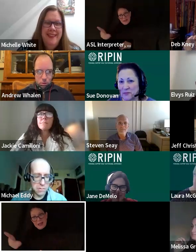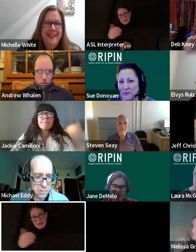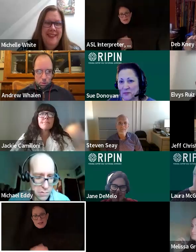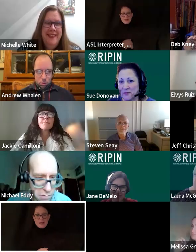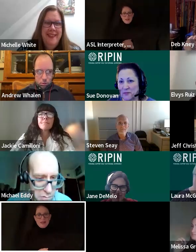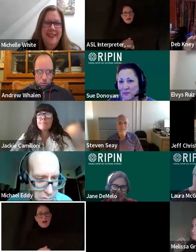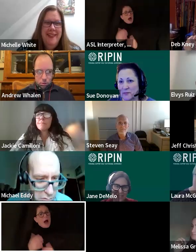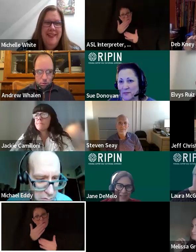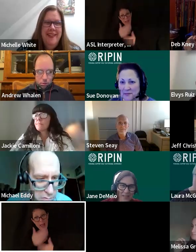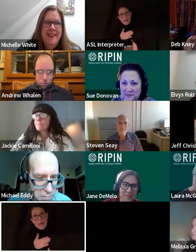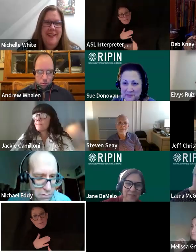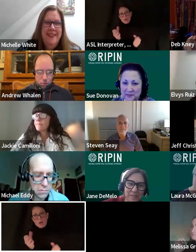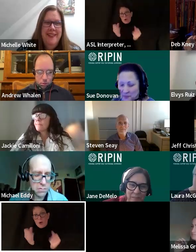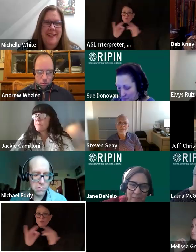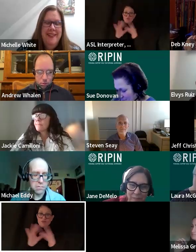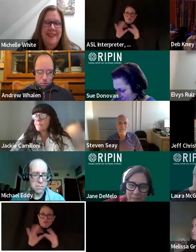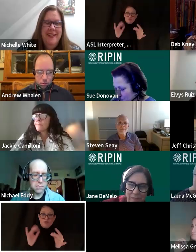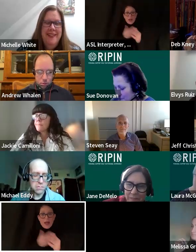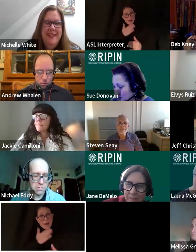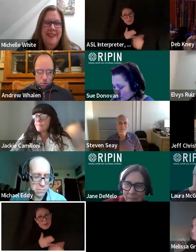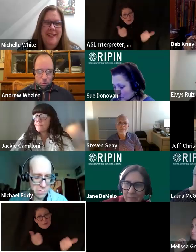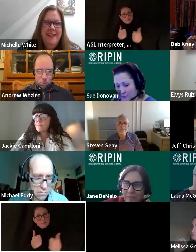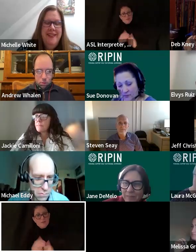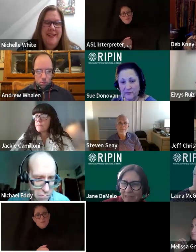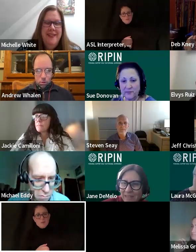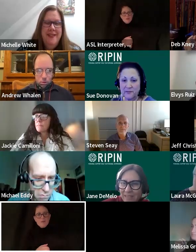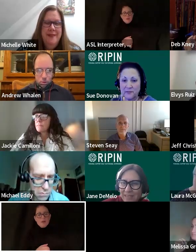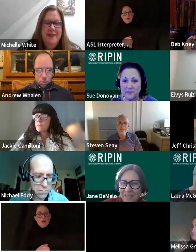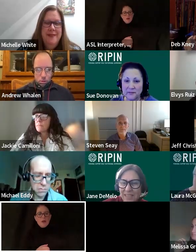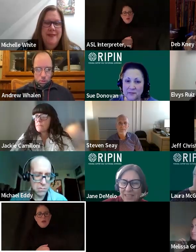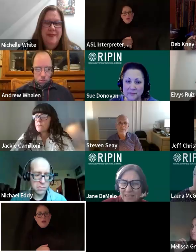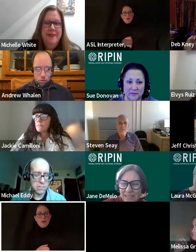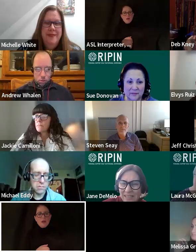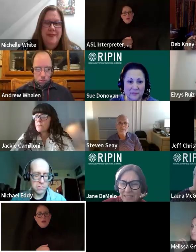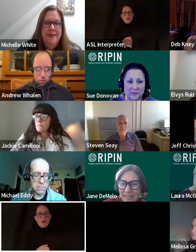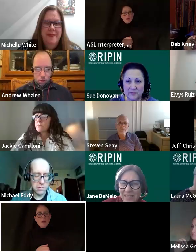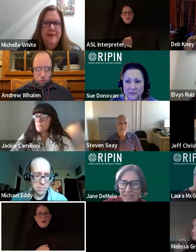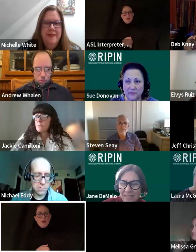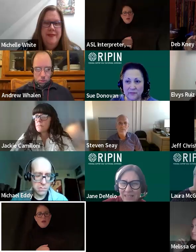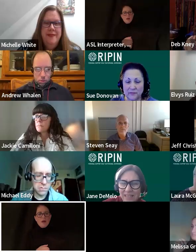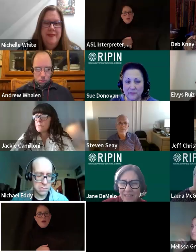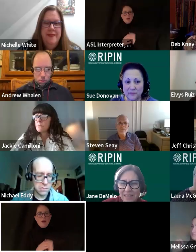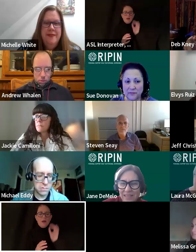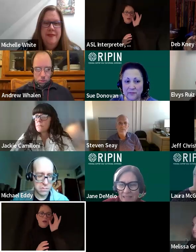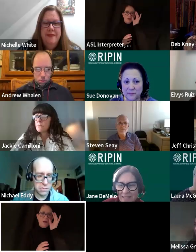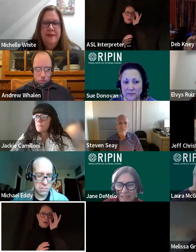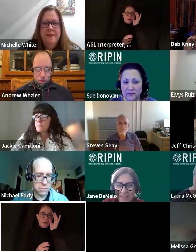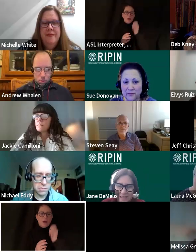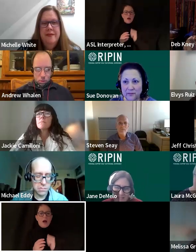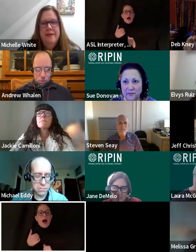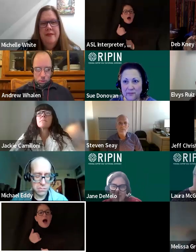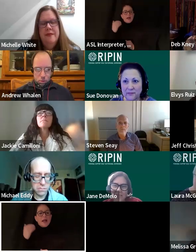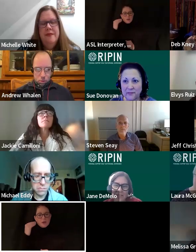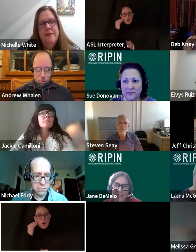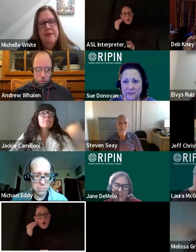I'm grateful for it. Yeah, you're welcome. I know that could be a devastating. I know